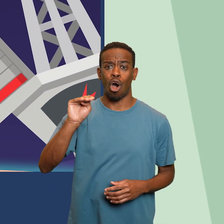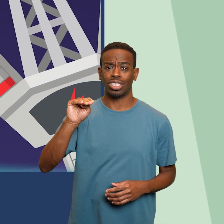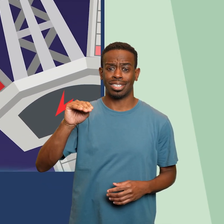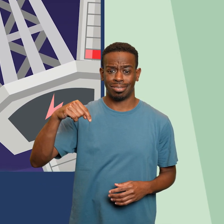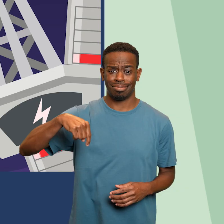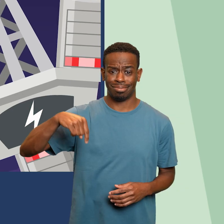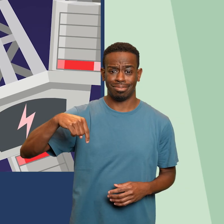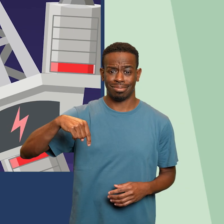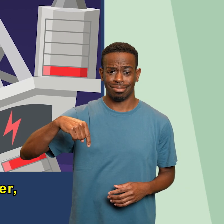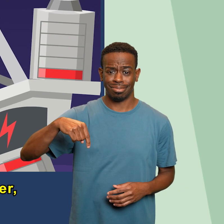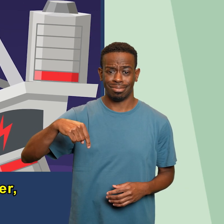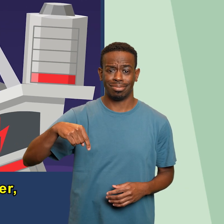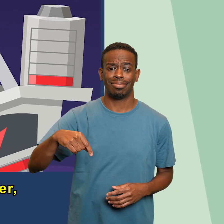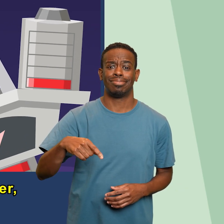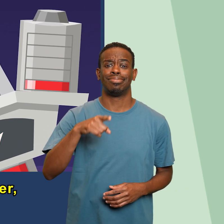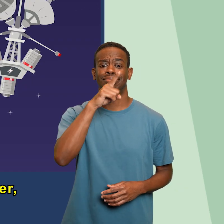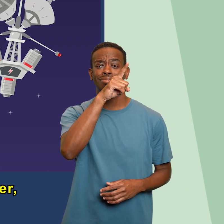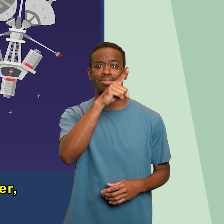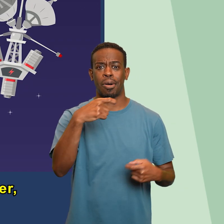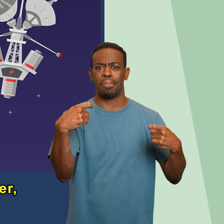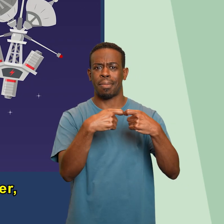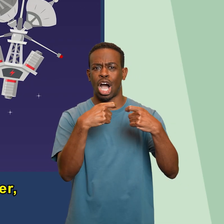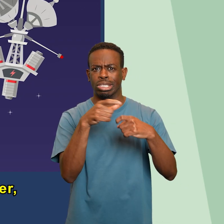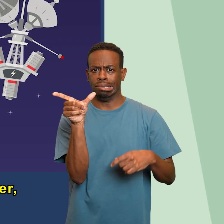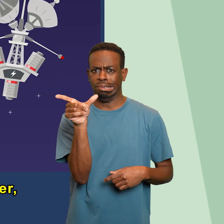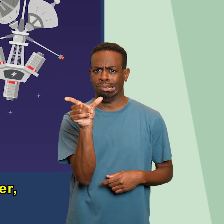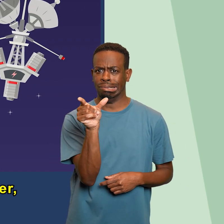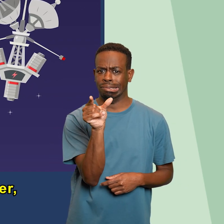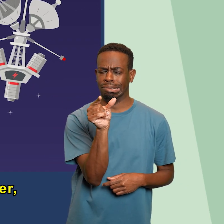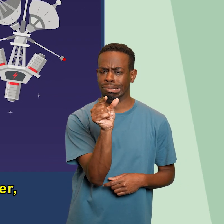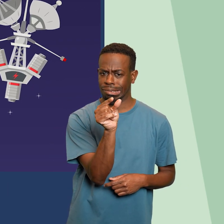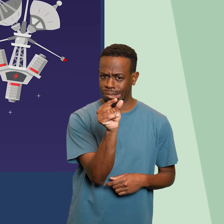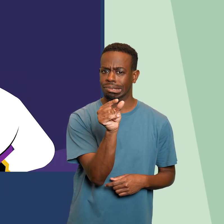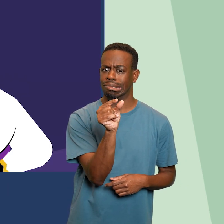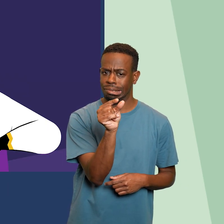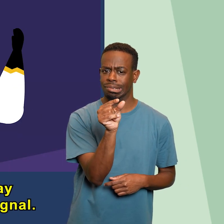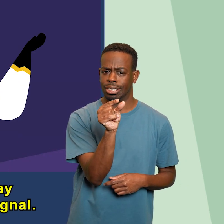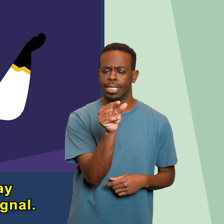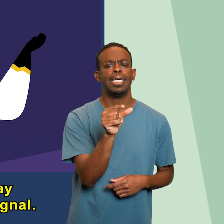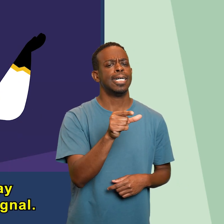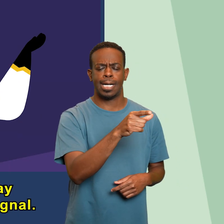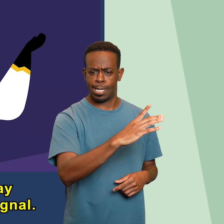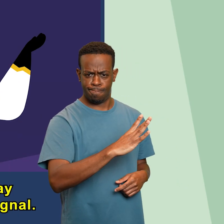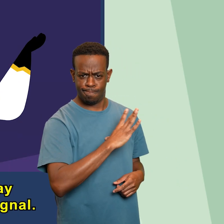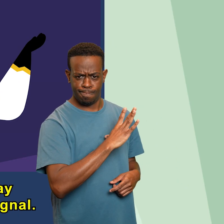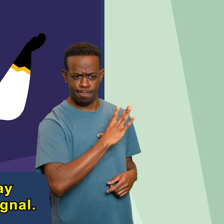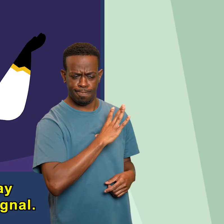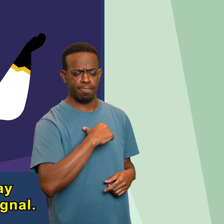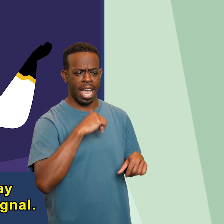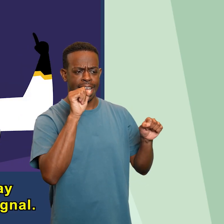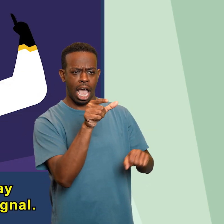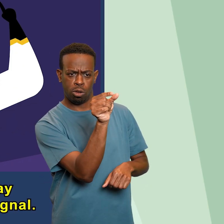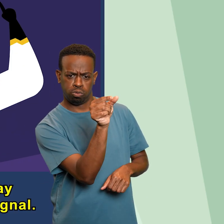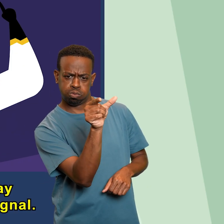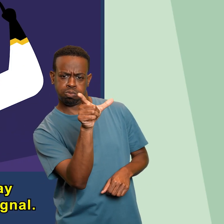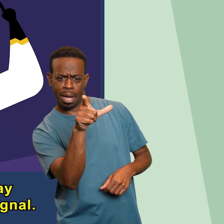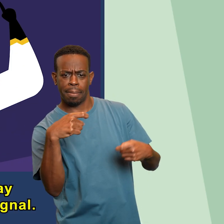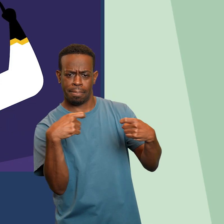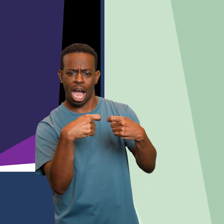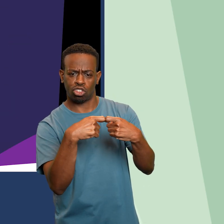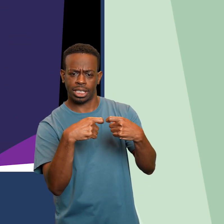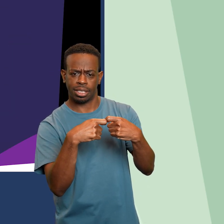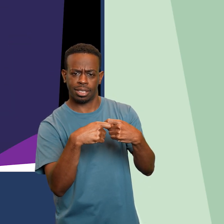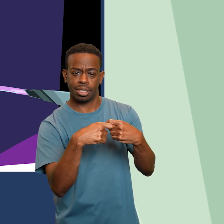Lanterman, come in! This is Martian Starfighter. We're losing power! My energizing battery will recharge your sonic